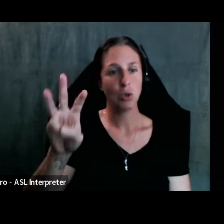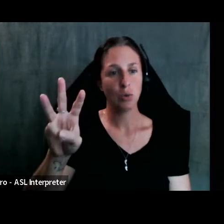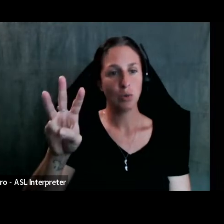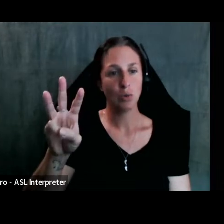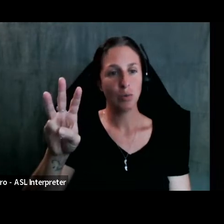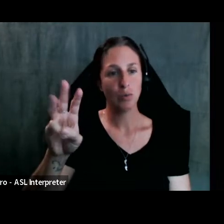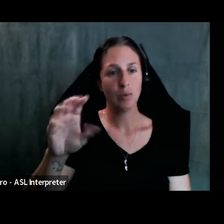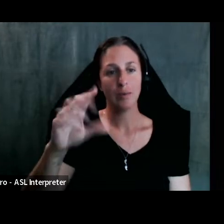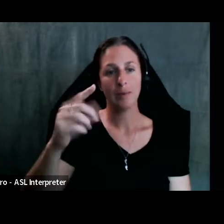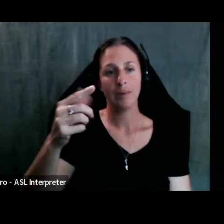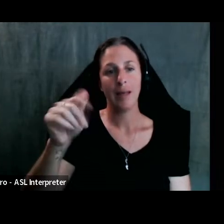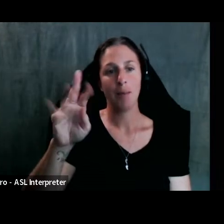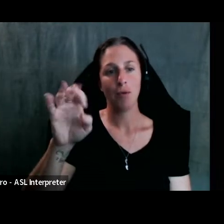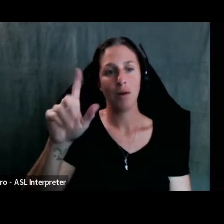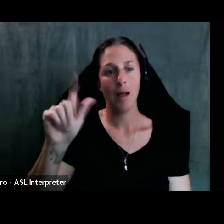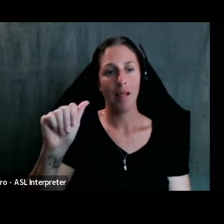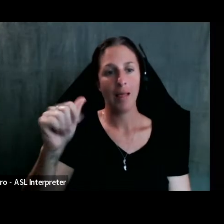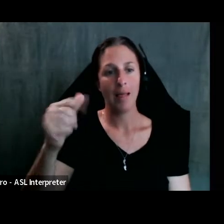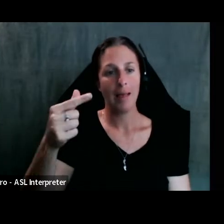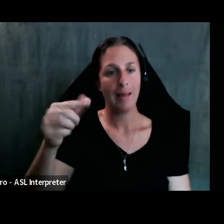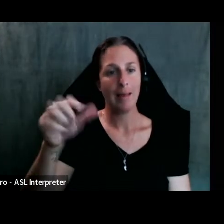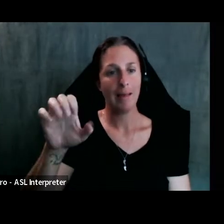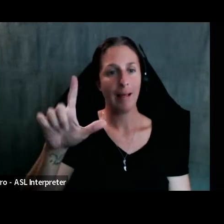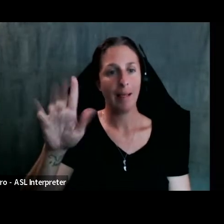Gabriela Gelb.